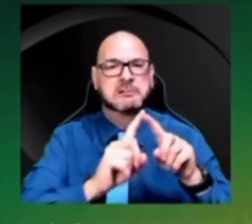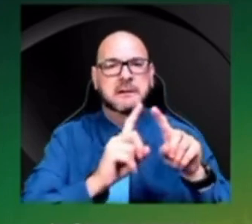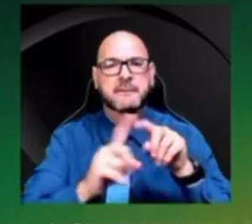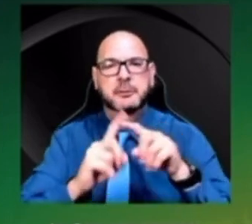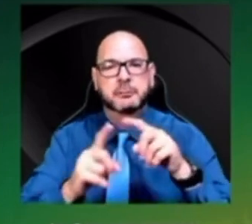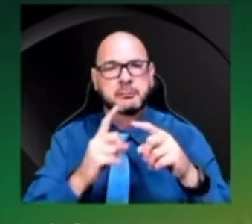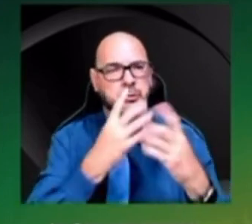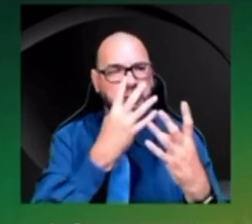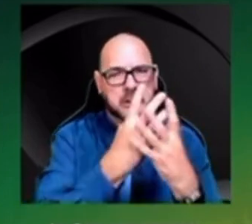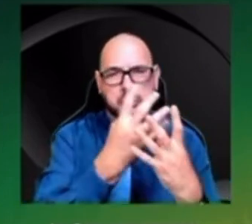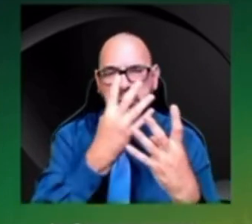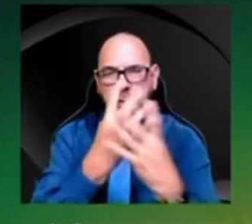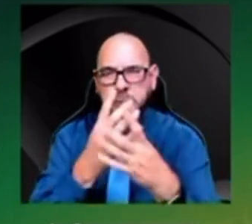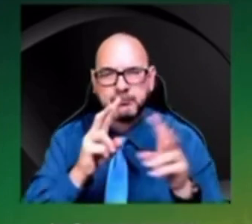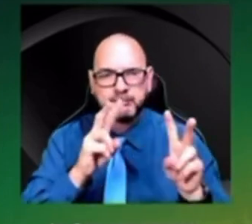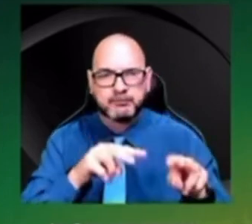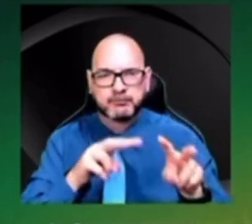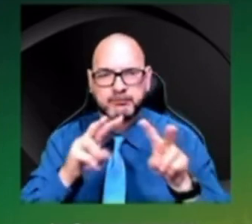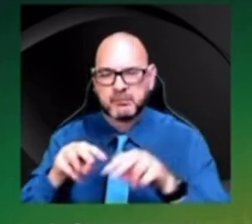right?